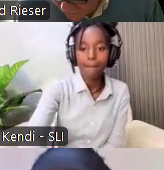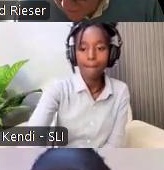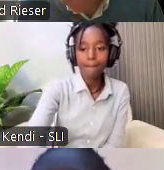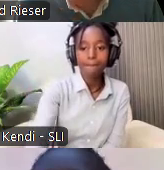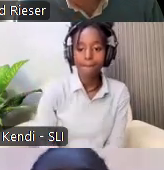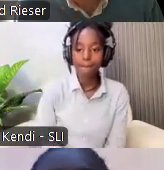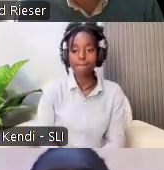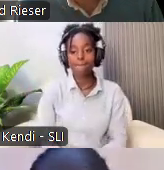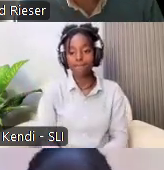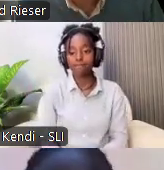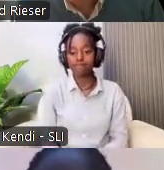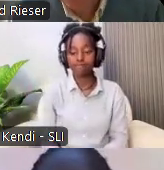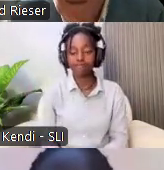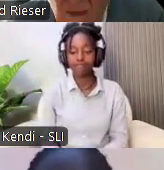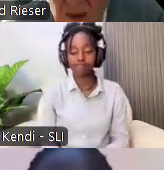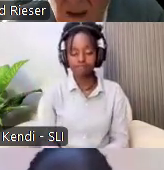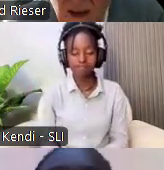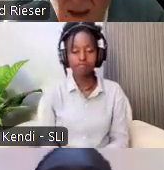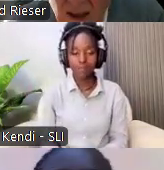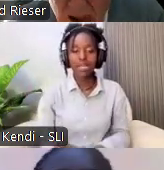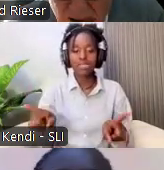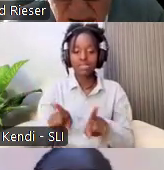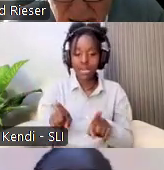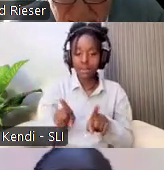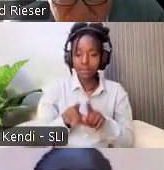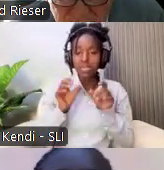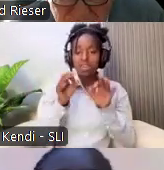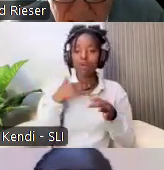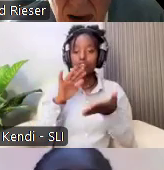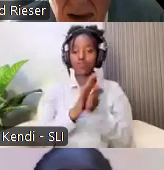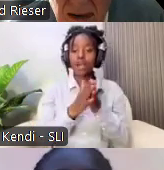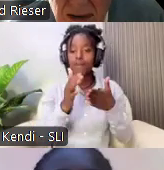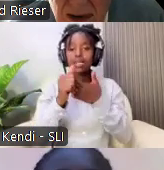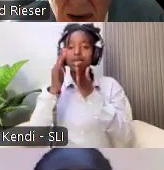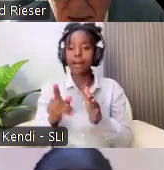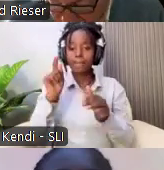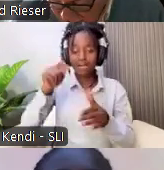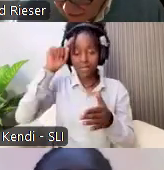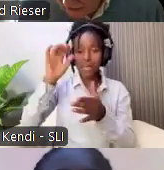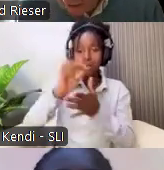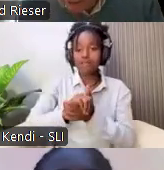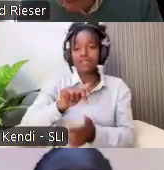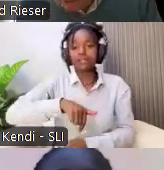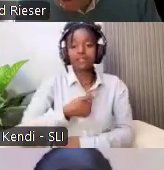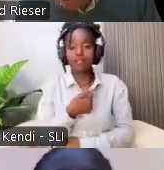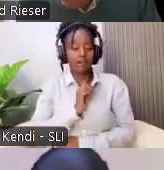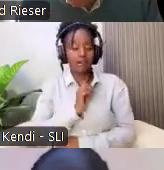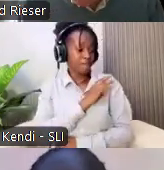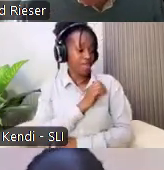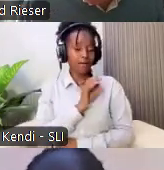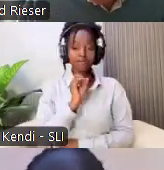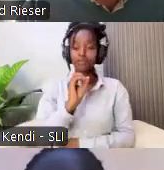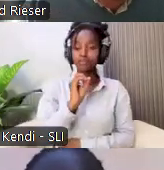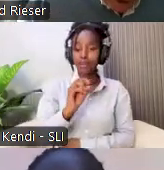to be leaders. You believe in yourself. Don't be shy. Don't fear yourself. You have to